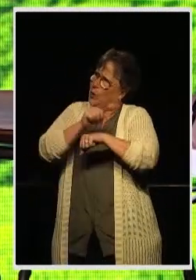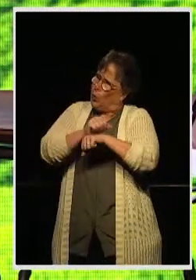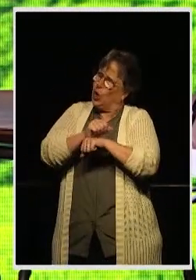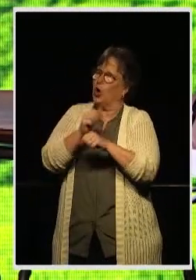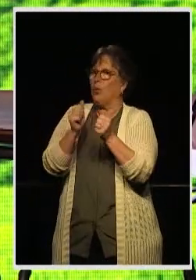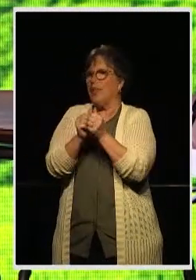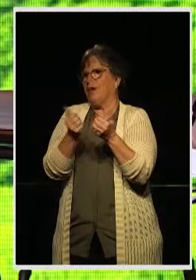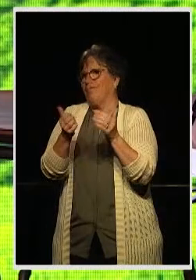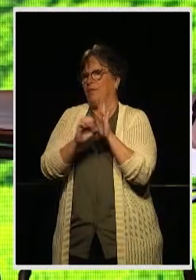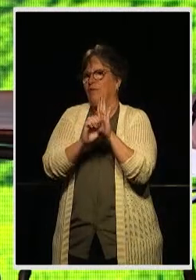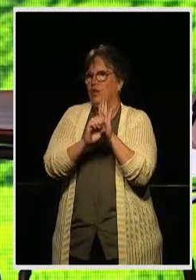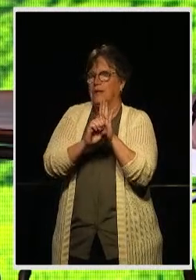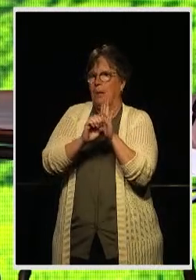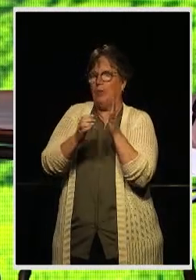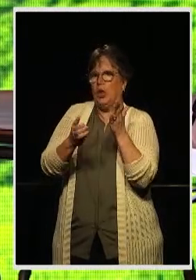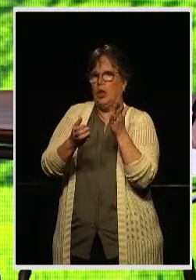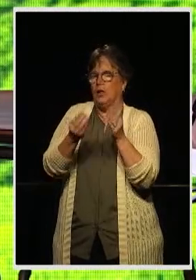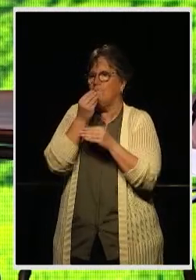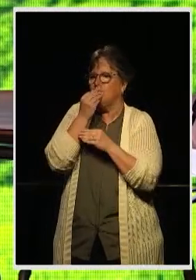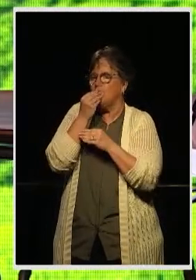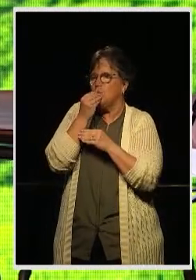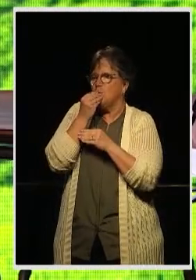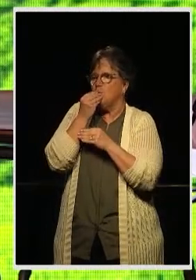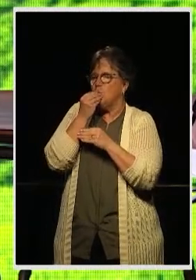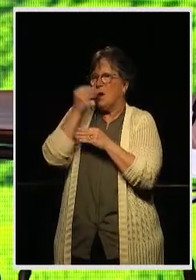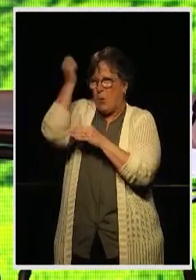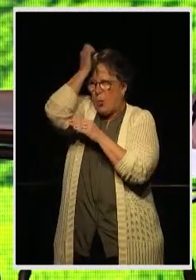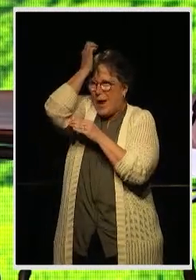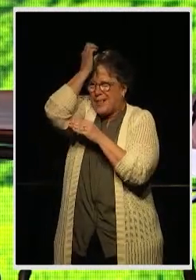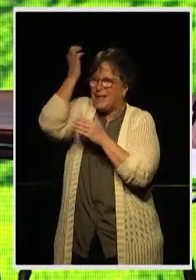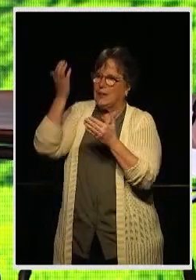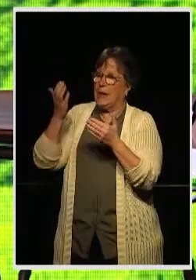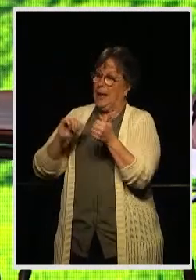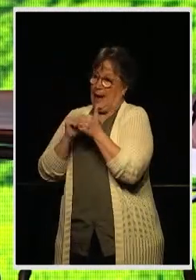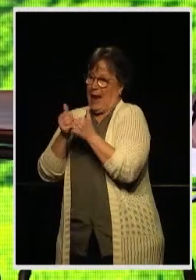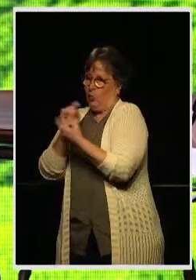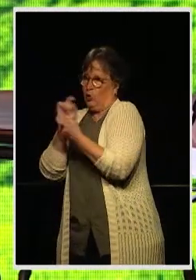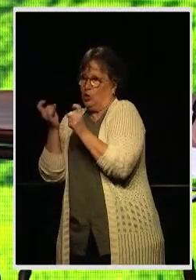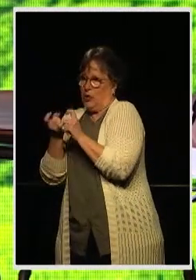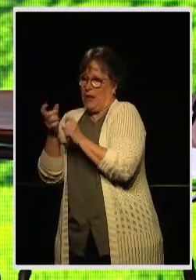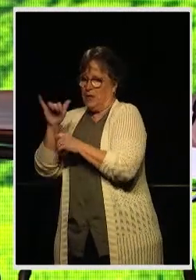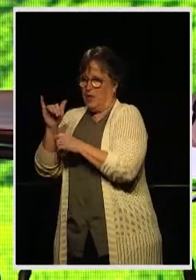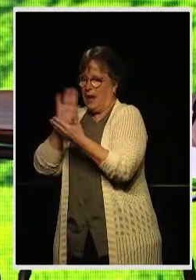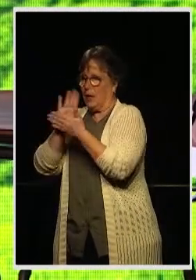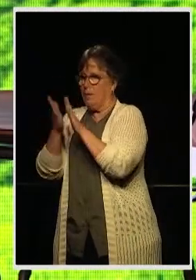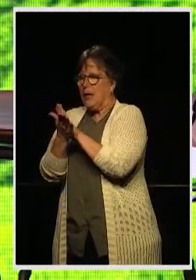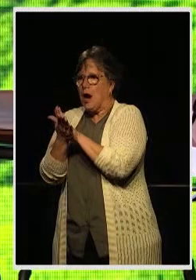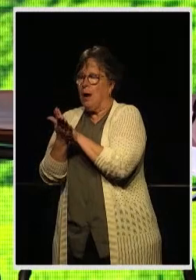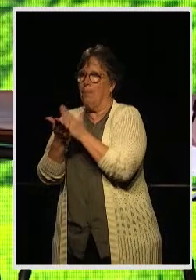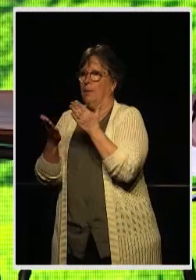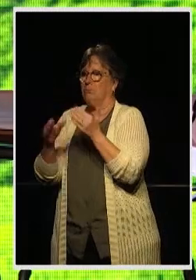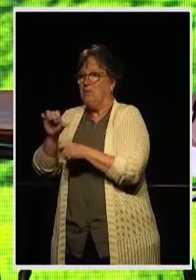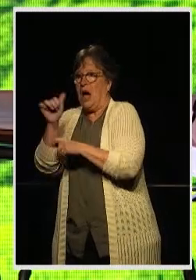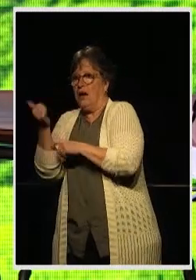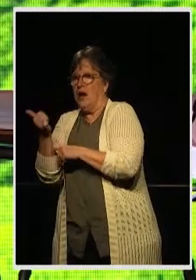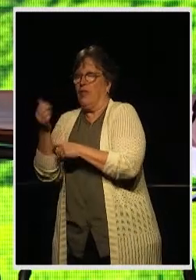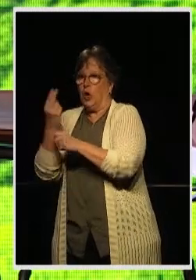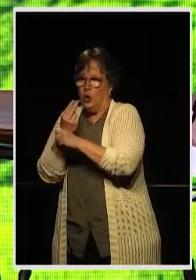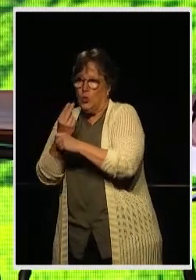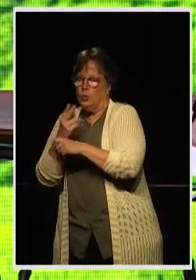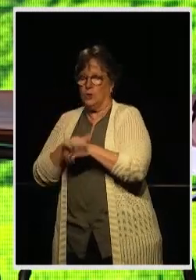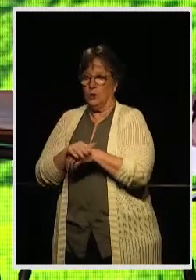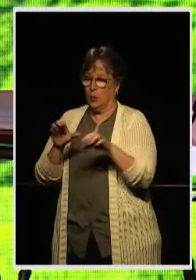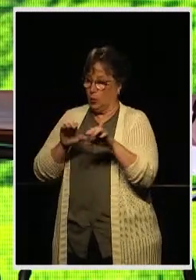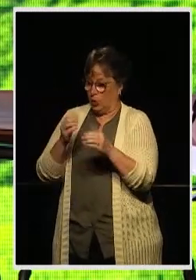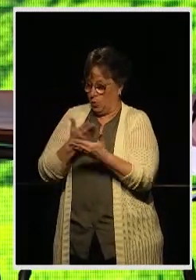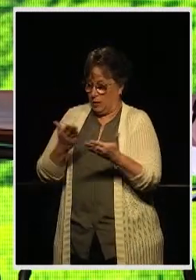and turn that into some sort of product, whether it's in the soil or it's something else. We're doing similar things right here in Tompkins